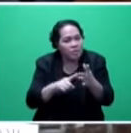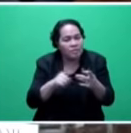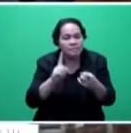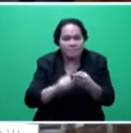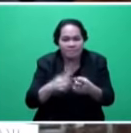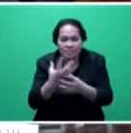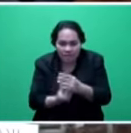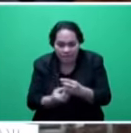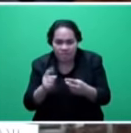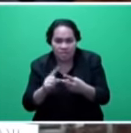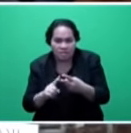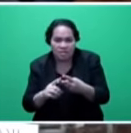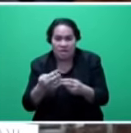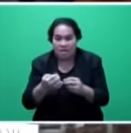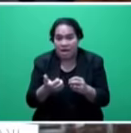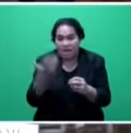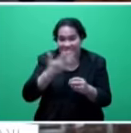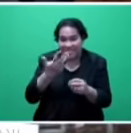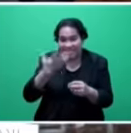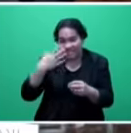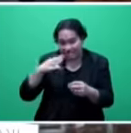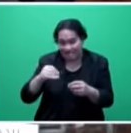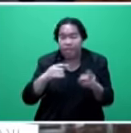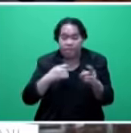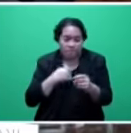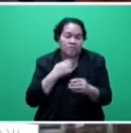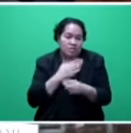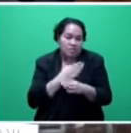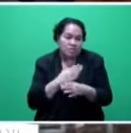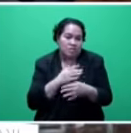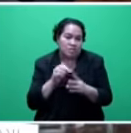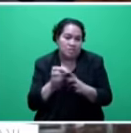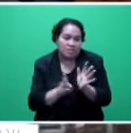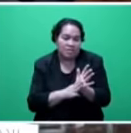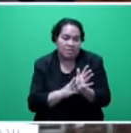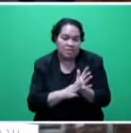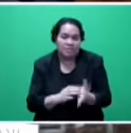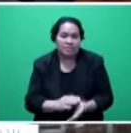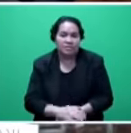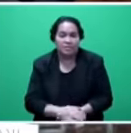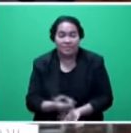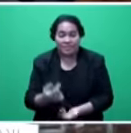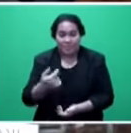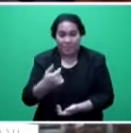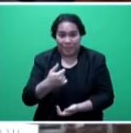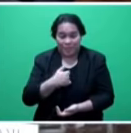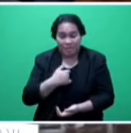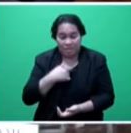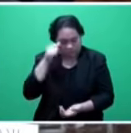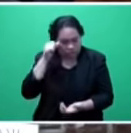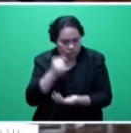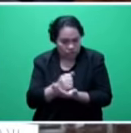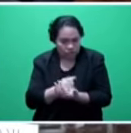particularly in the early 1990s when I was Prime Minister. Firstly, while I, and I'm sure